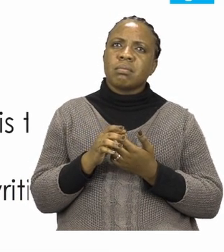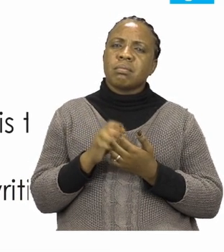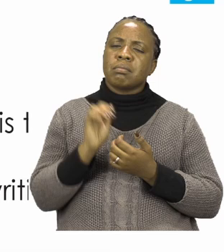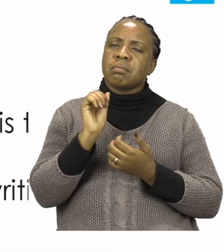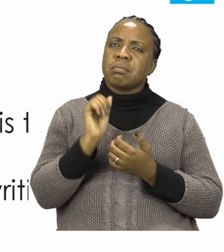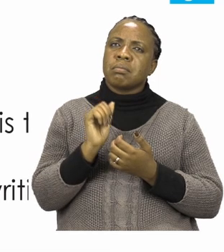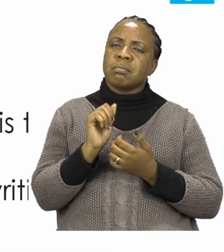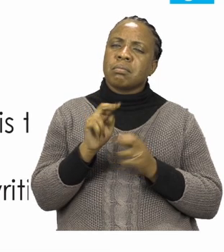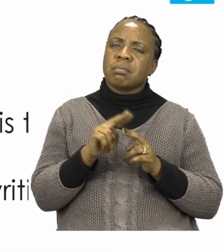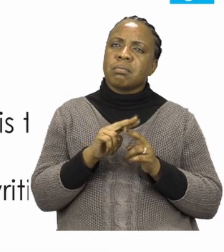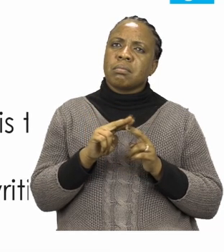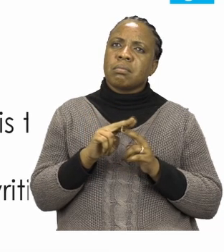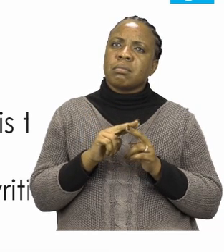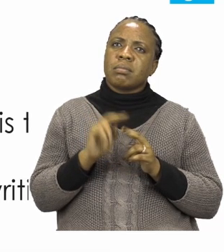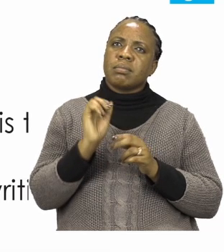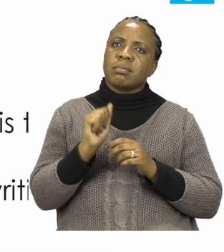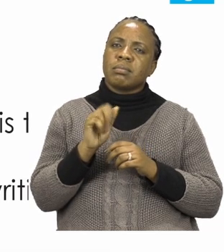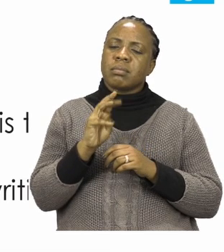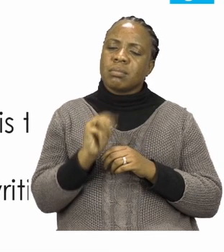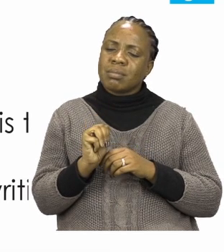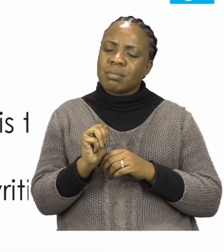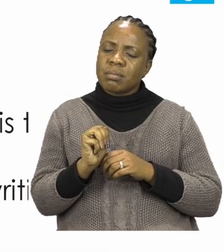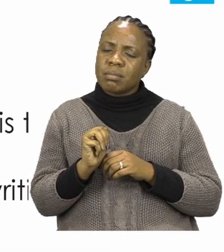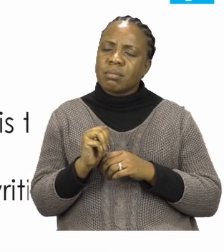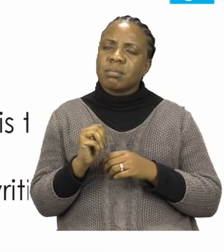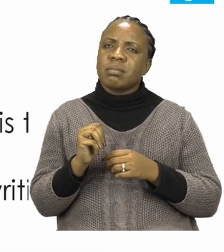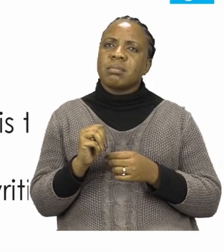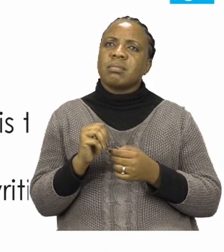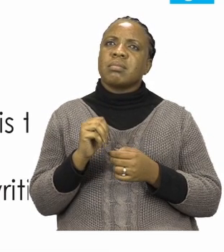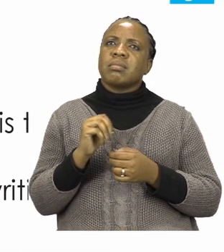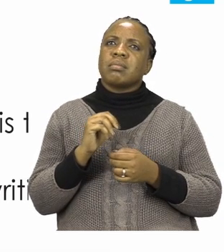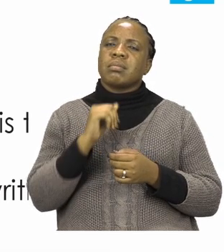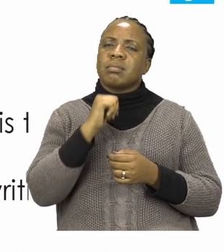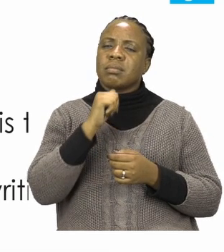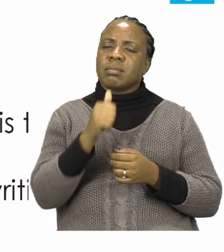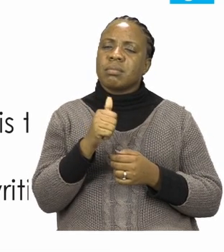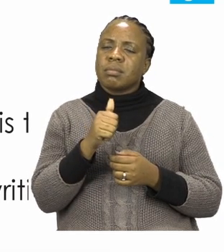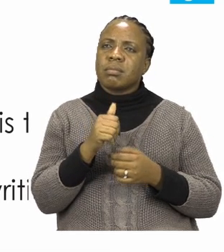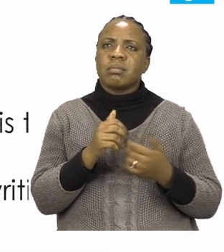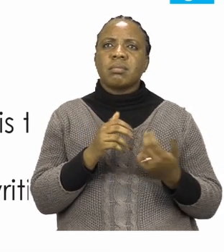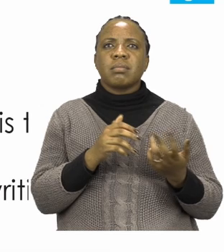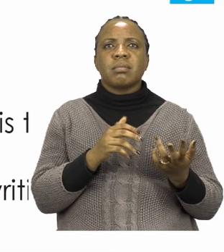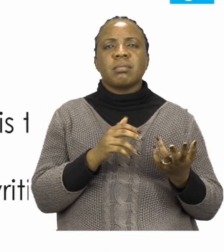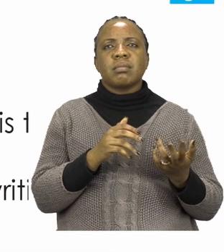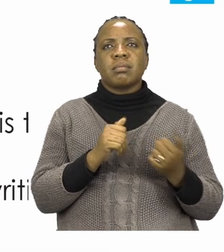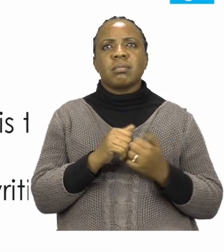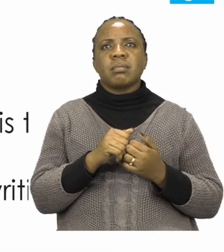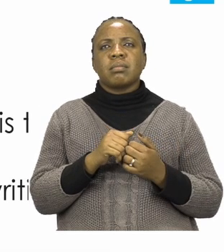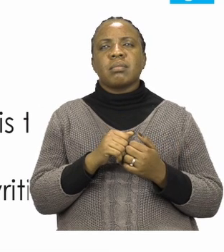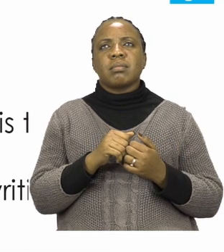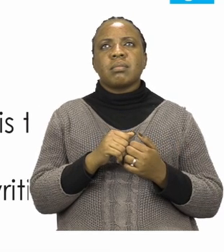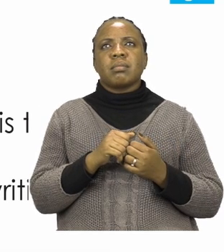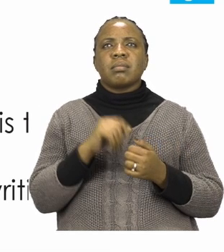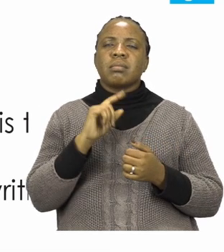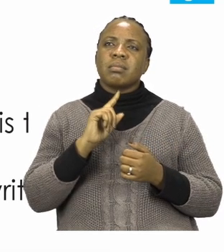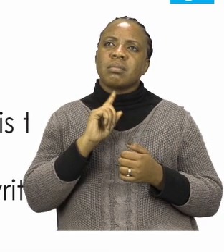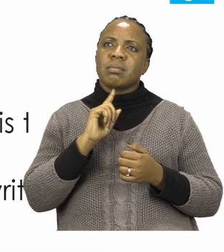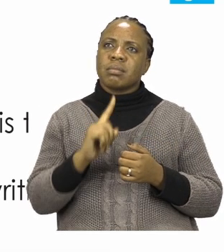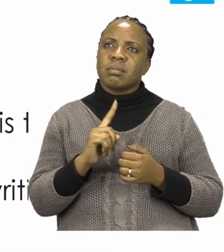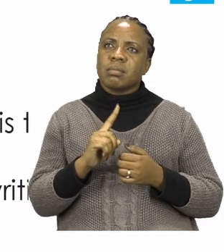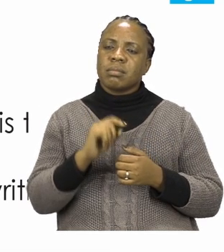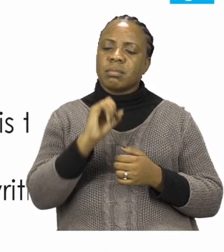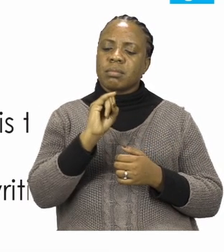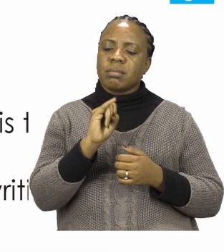am writing? Or Frank and Charles is writing?